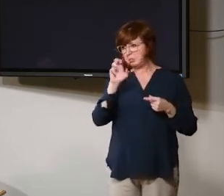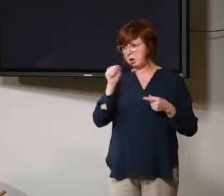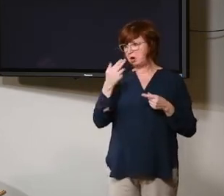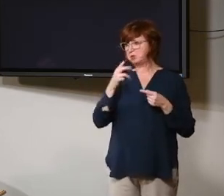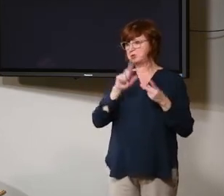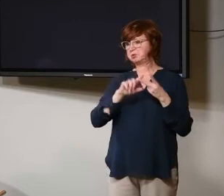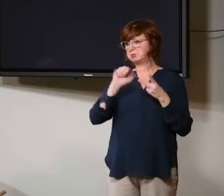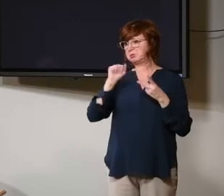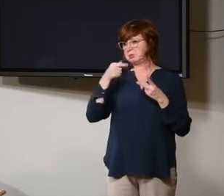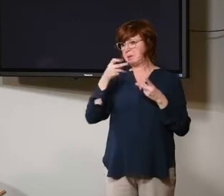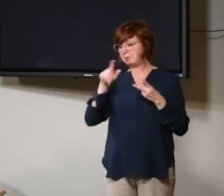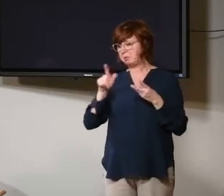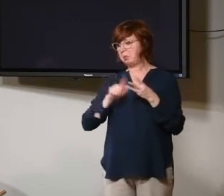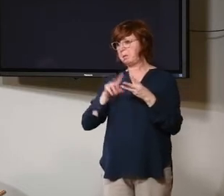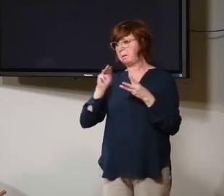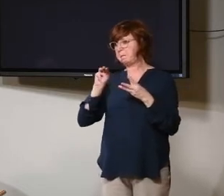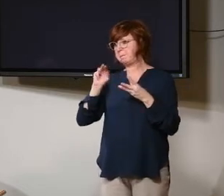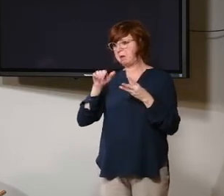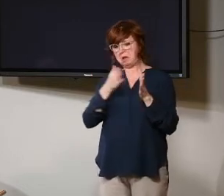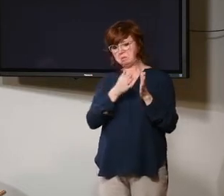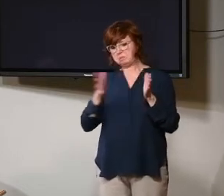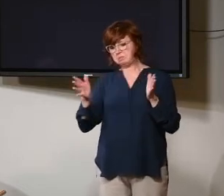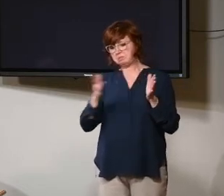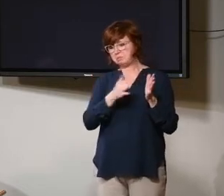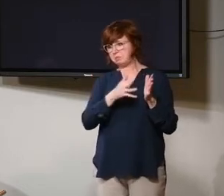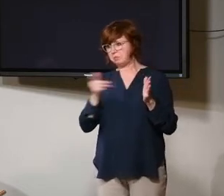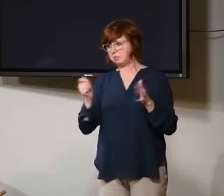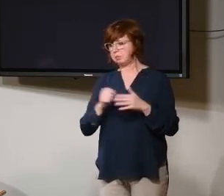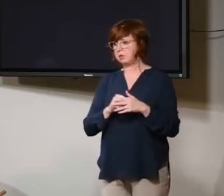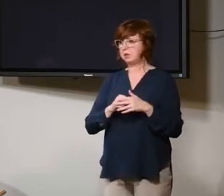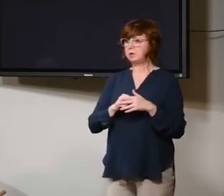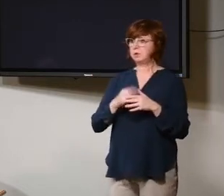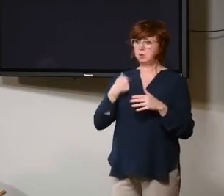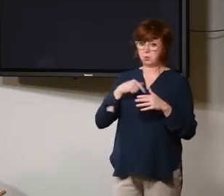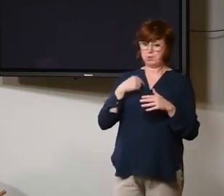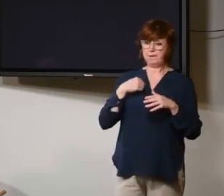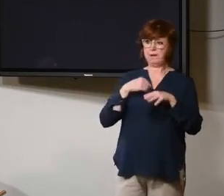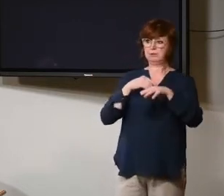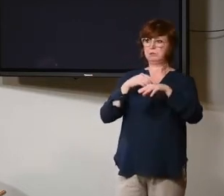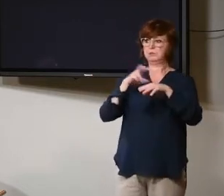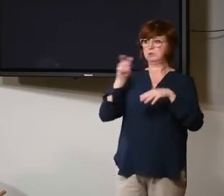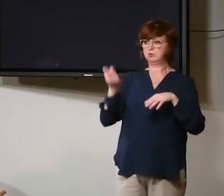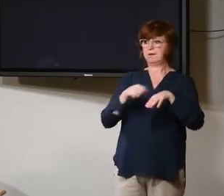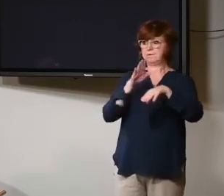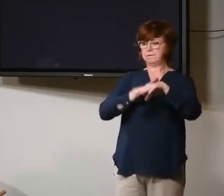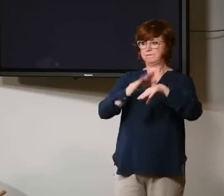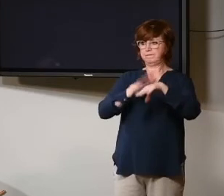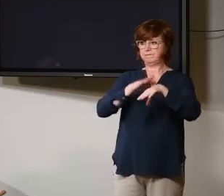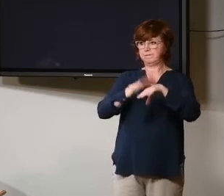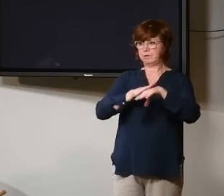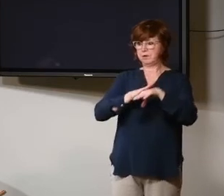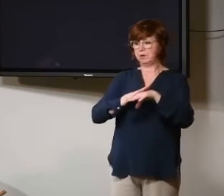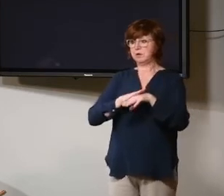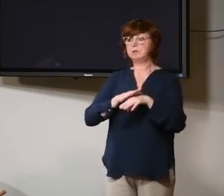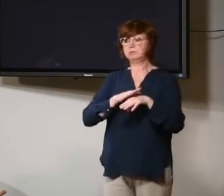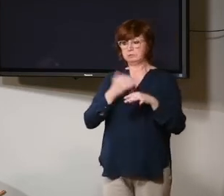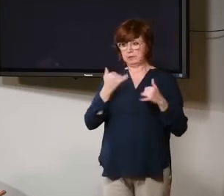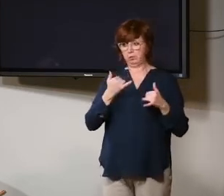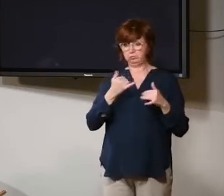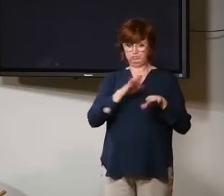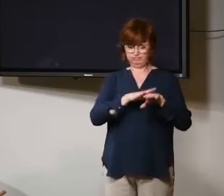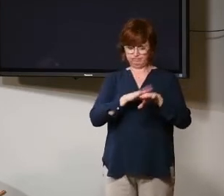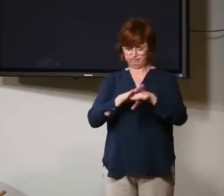for traveling anywhere outside of Canada. It's not a travel restriction, but it is very important for all of us to consider